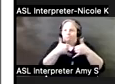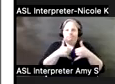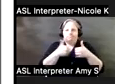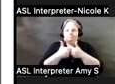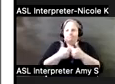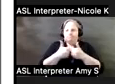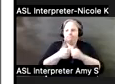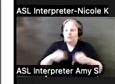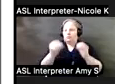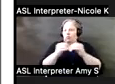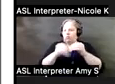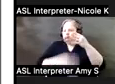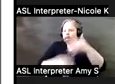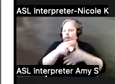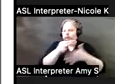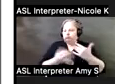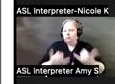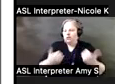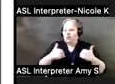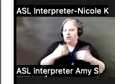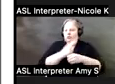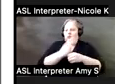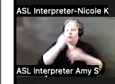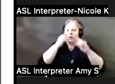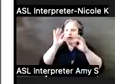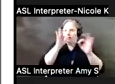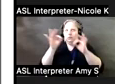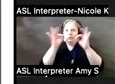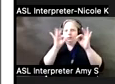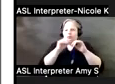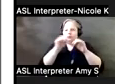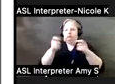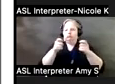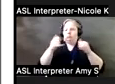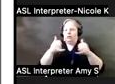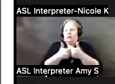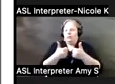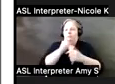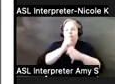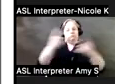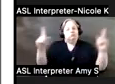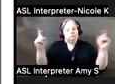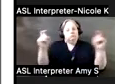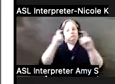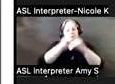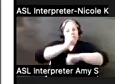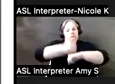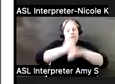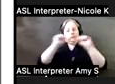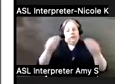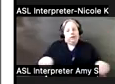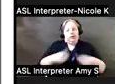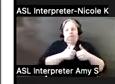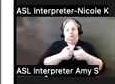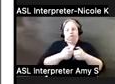out now that allow someone to use eye gaze to play video games. It is really, really complex to set up eye gaze to play video games. I've done it